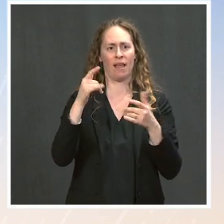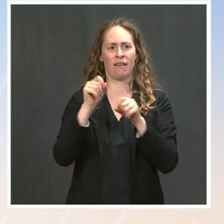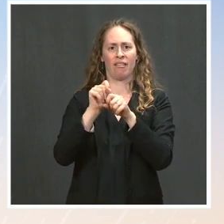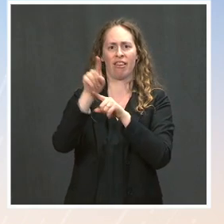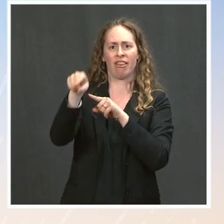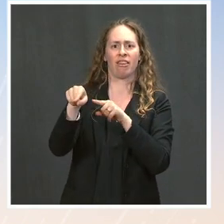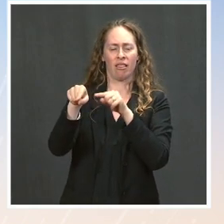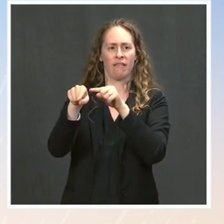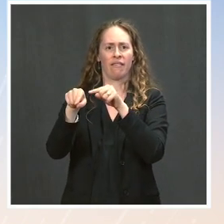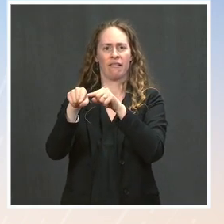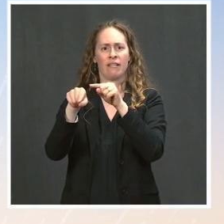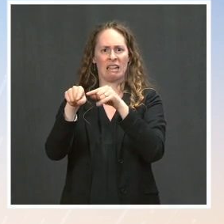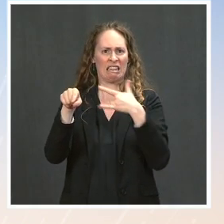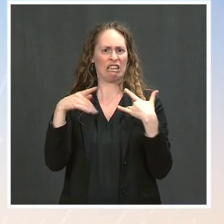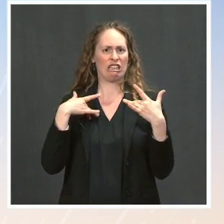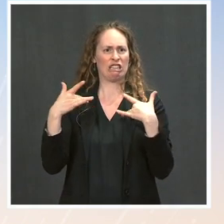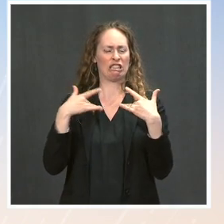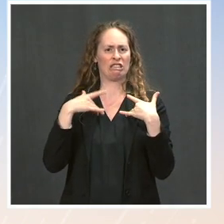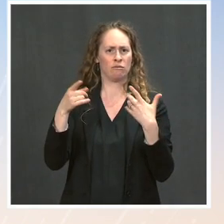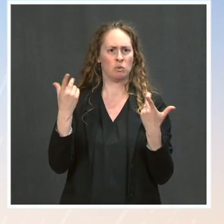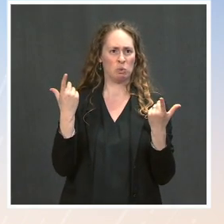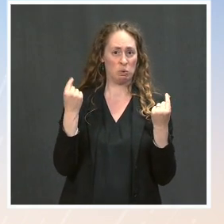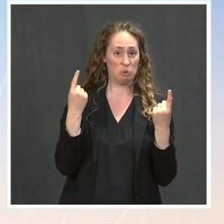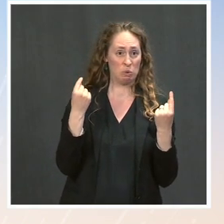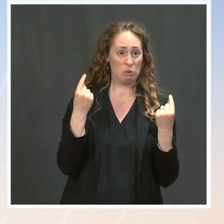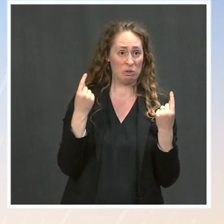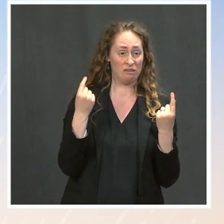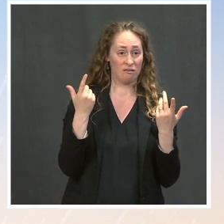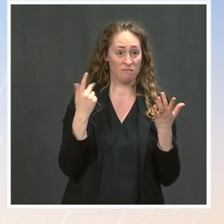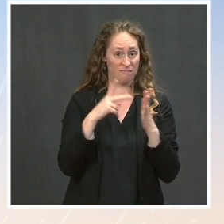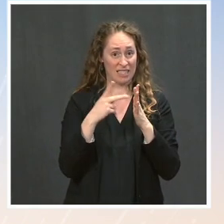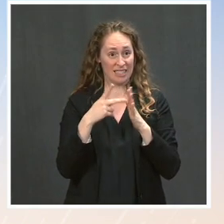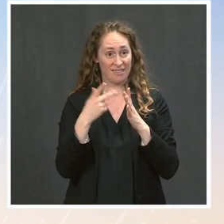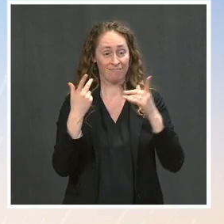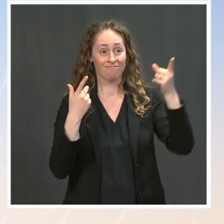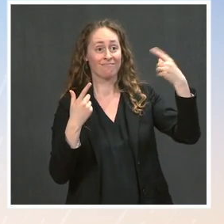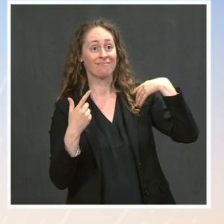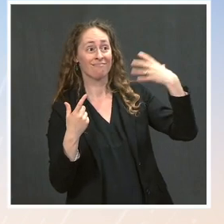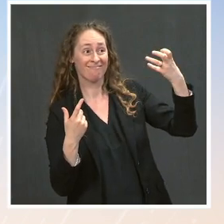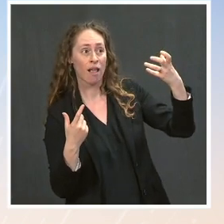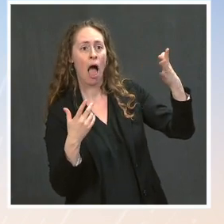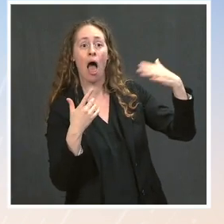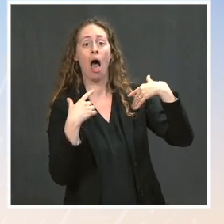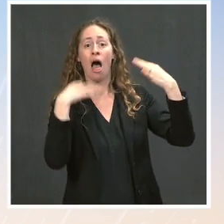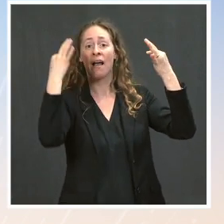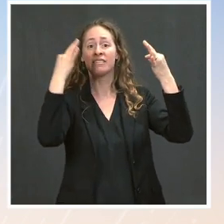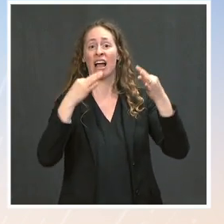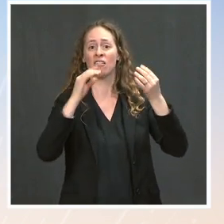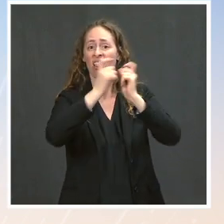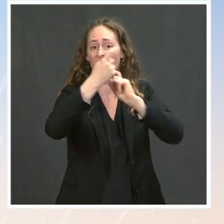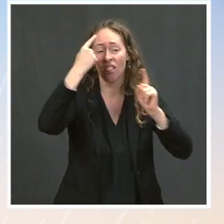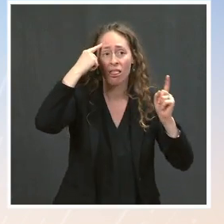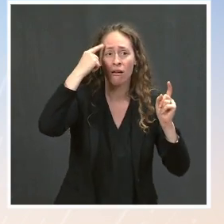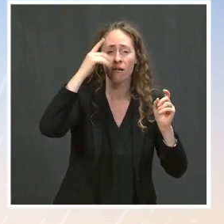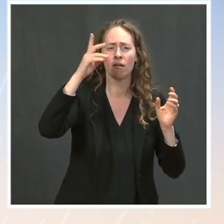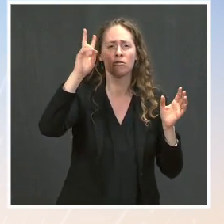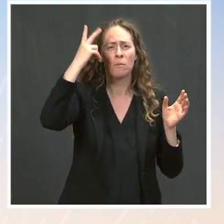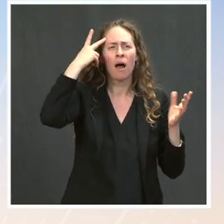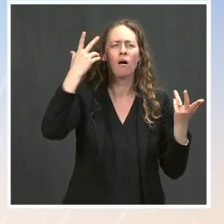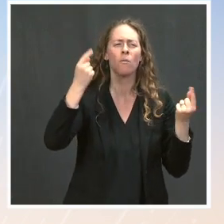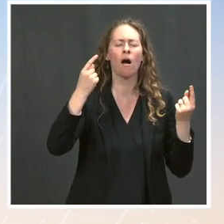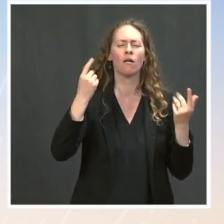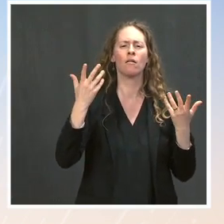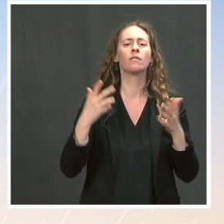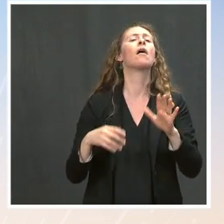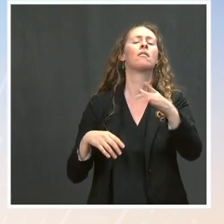you know, what will happen to those. Are you rethinking the position now? Well, I'd first say, and I know we'll have a call shortly where